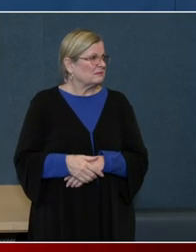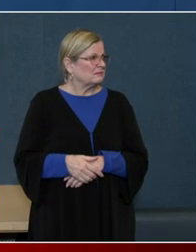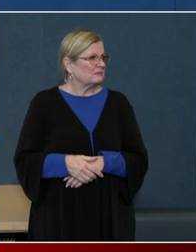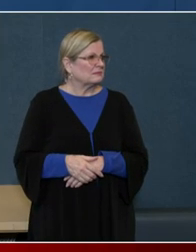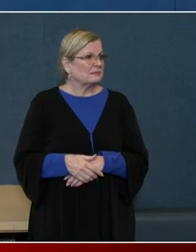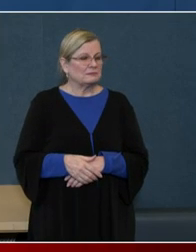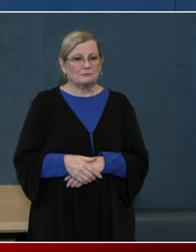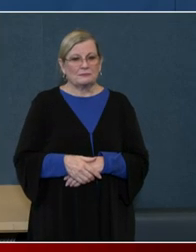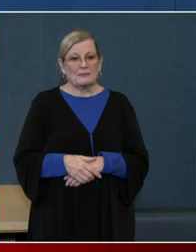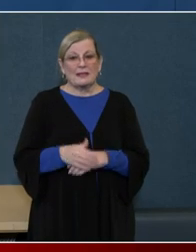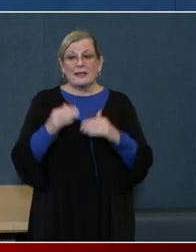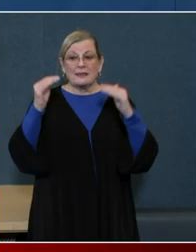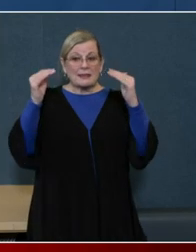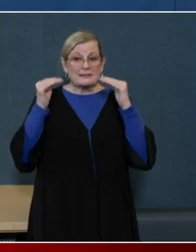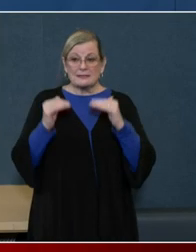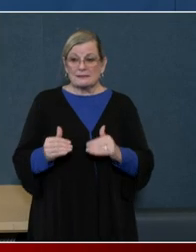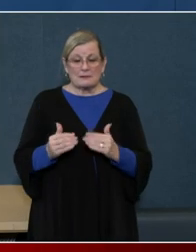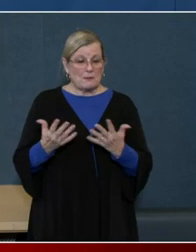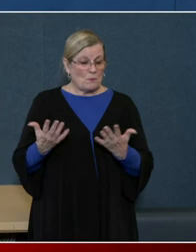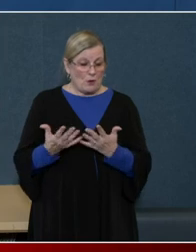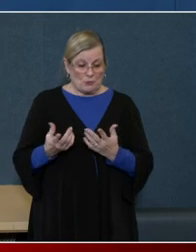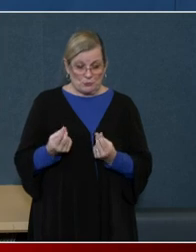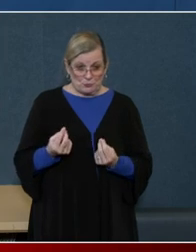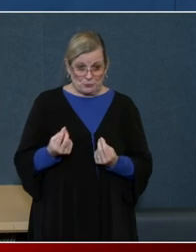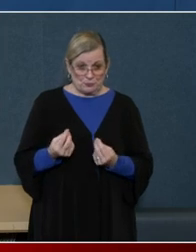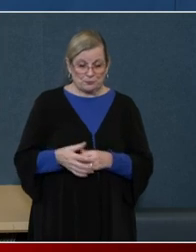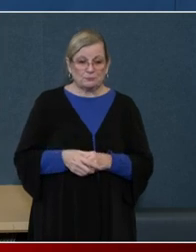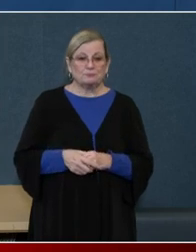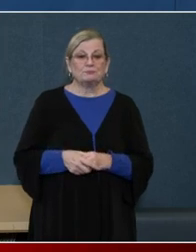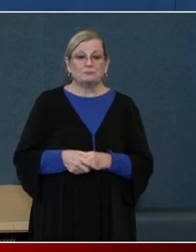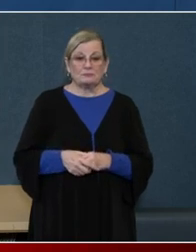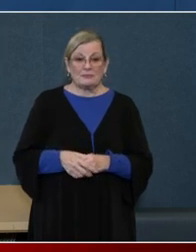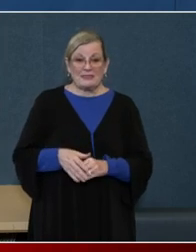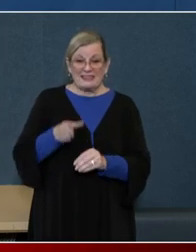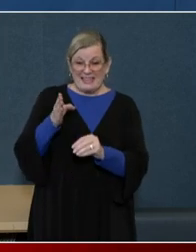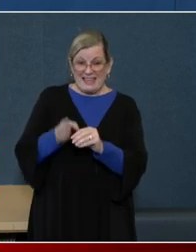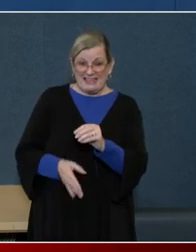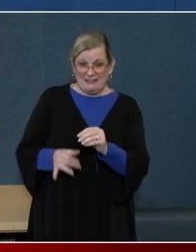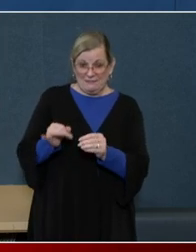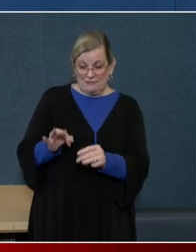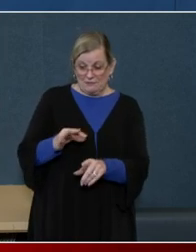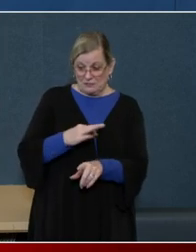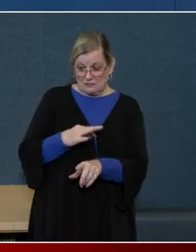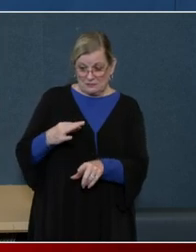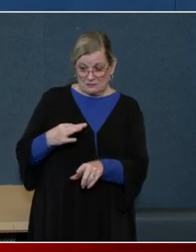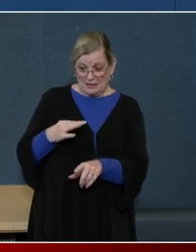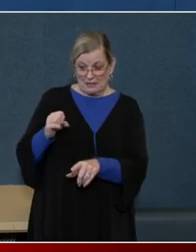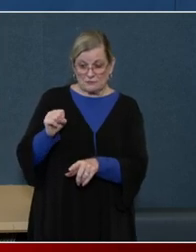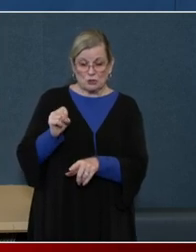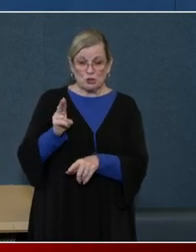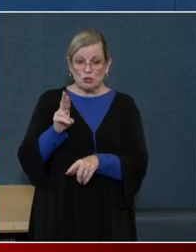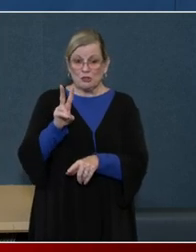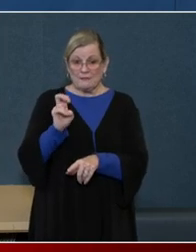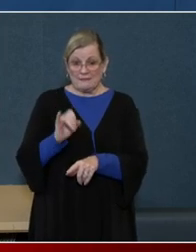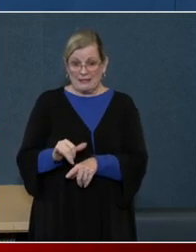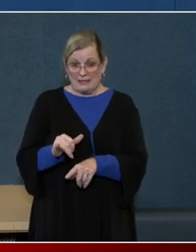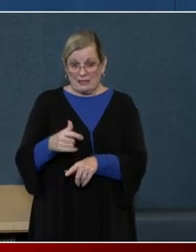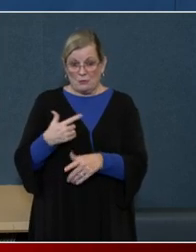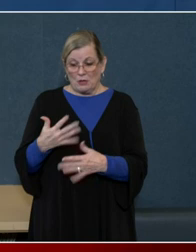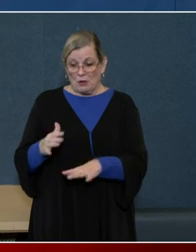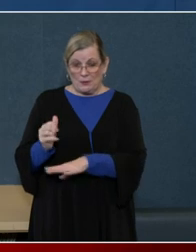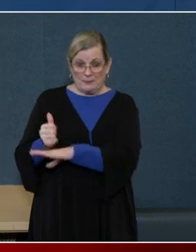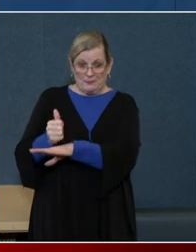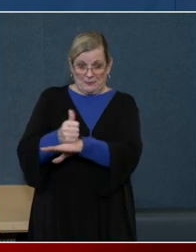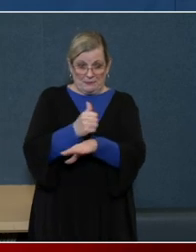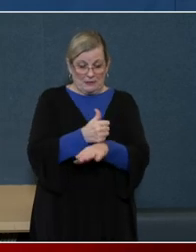Next steps for us is to complete the staff survey that we have outlined, and once we have that information,